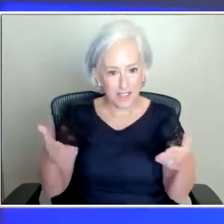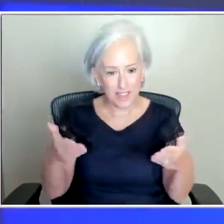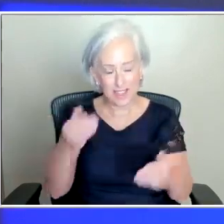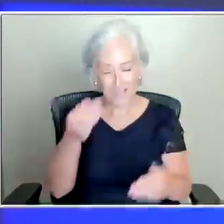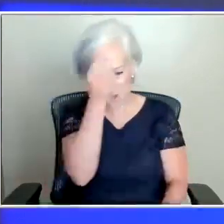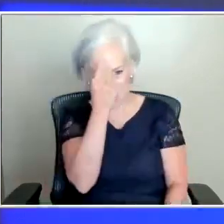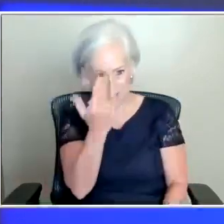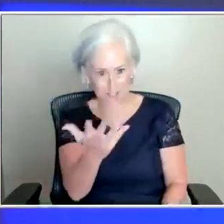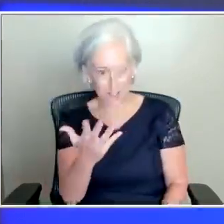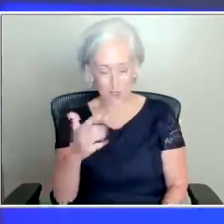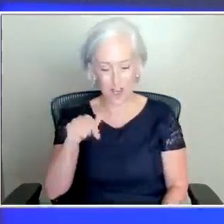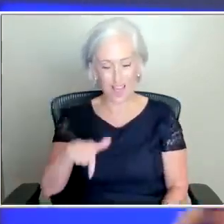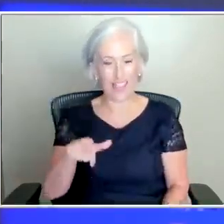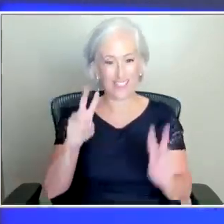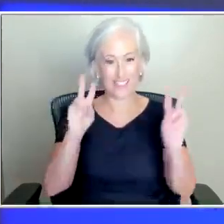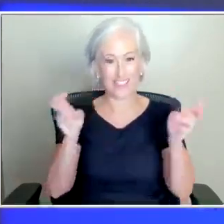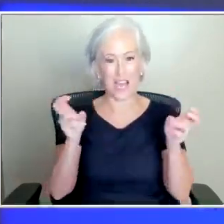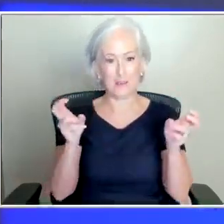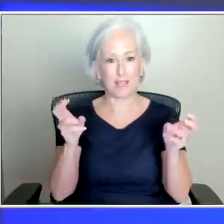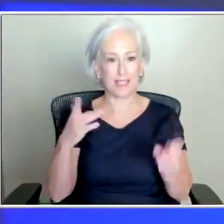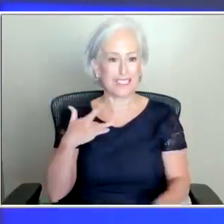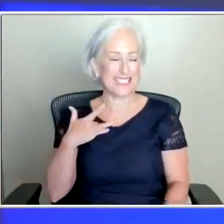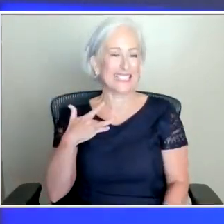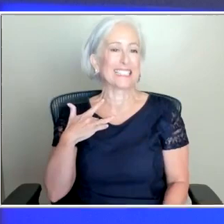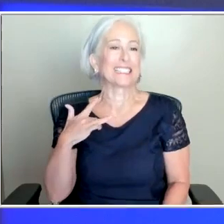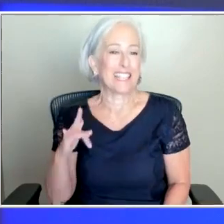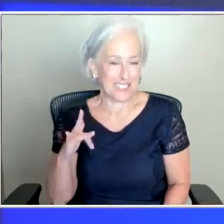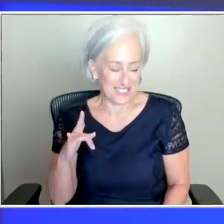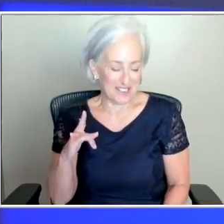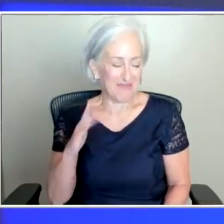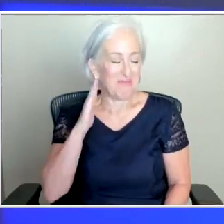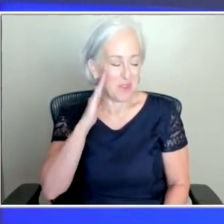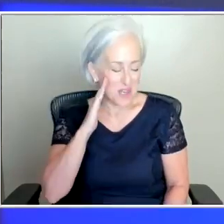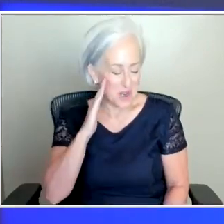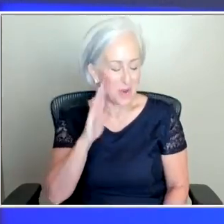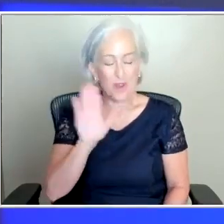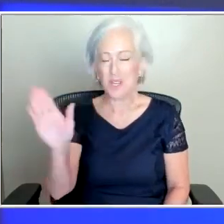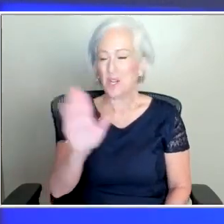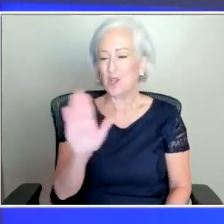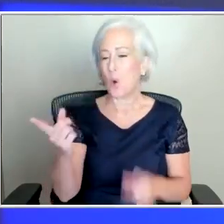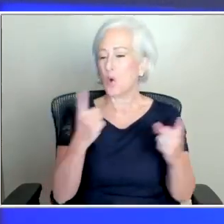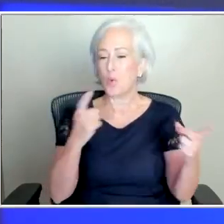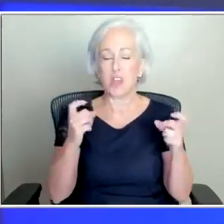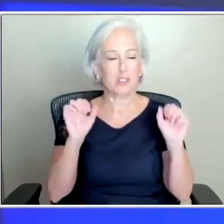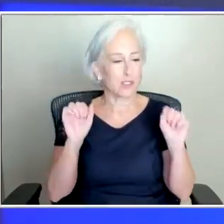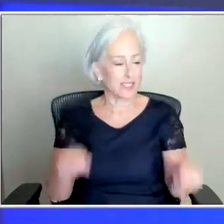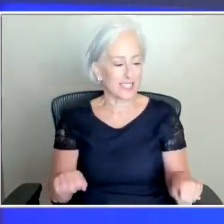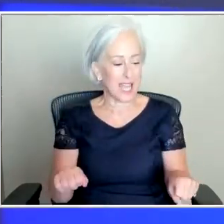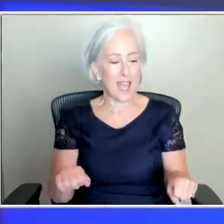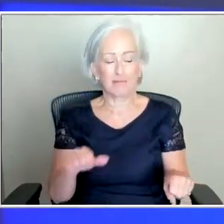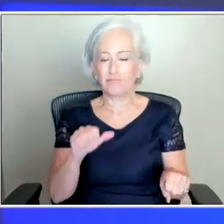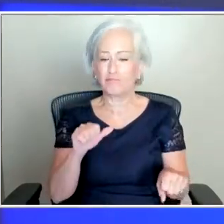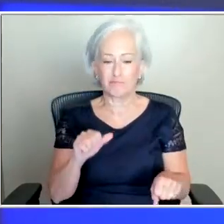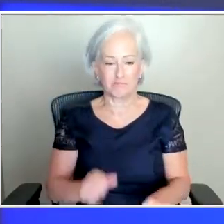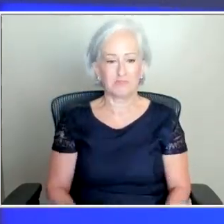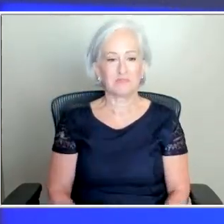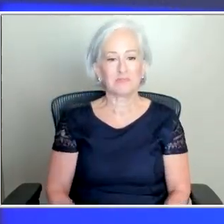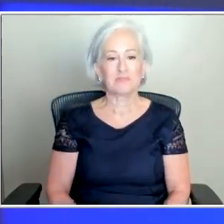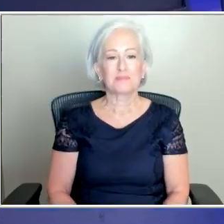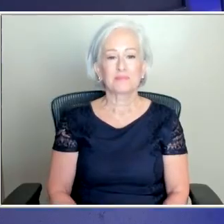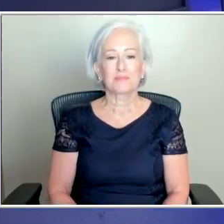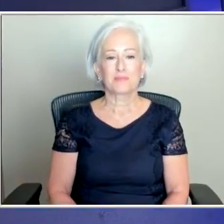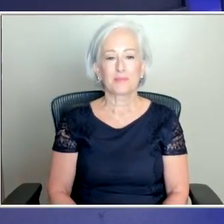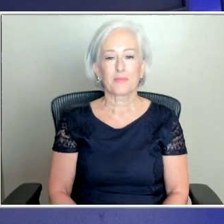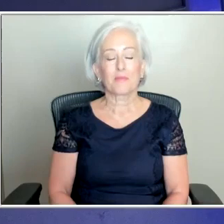problems, and we invite all questions today. Nothing's off limits, so get those ready for us. But I have a question for both of you. Do you ever see